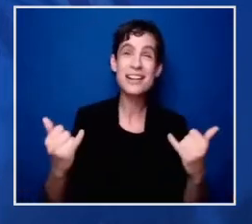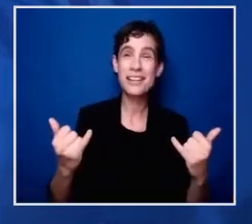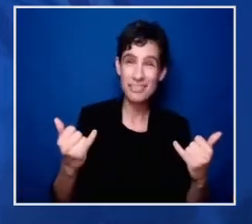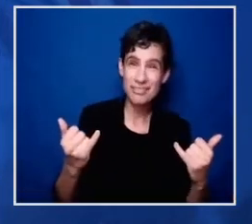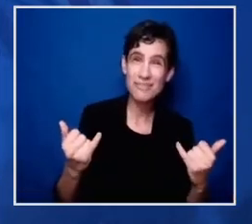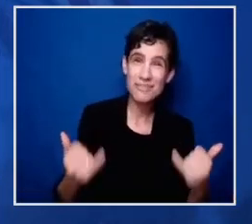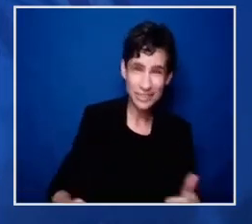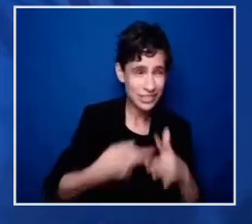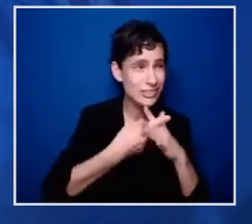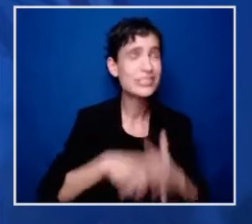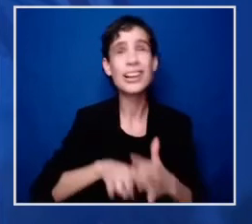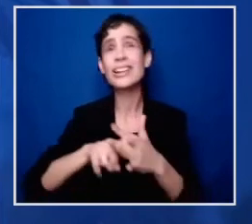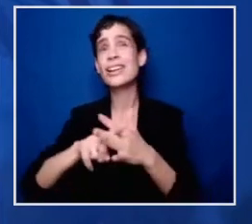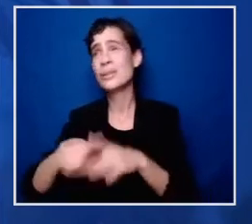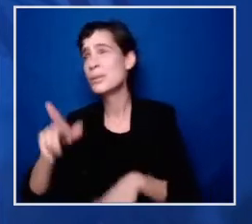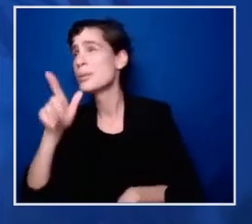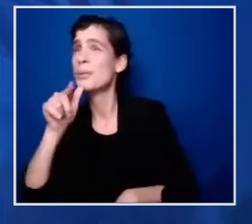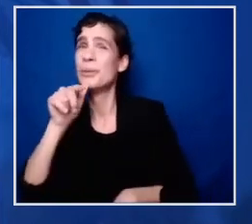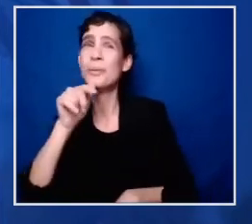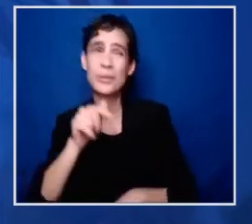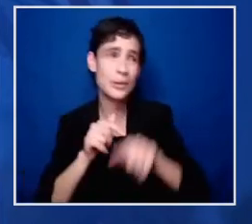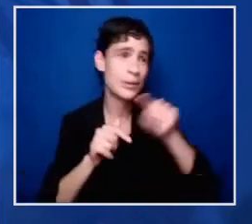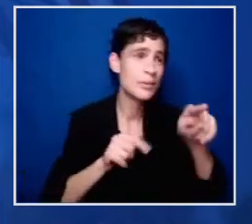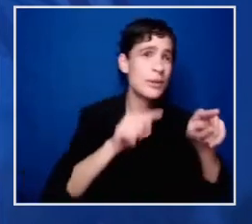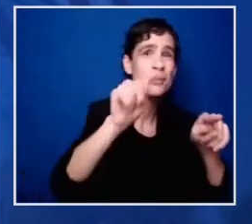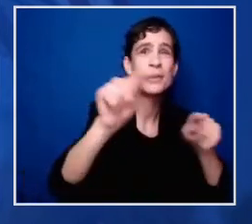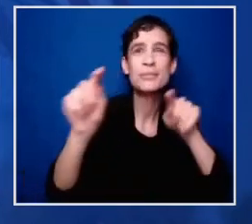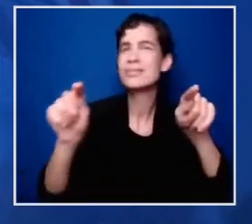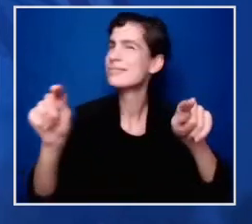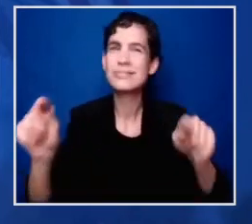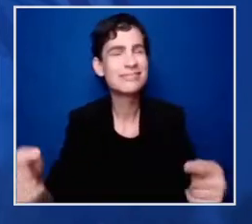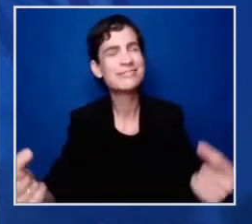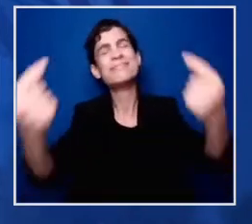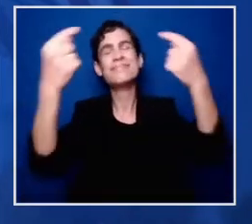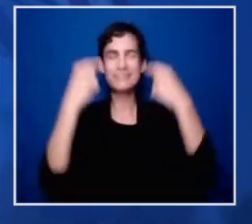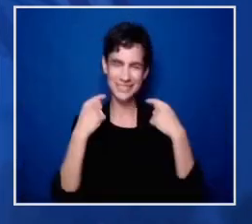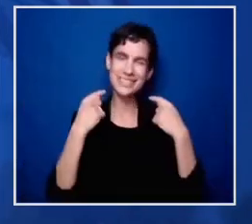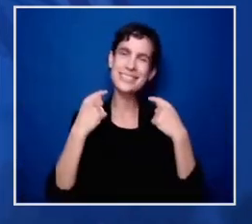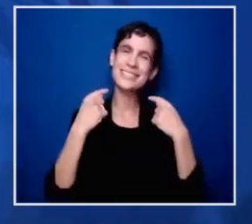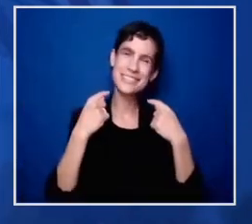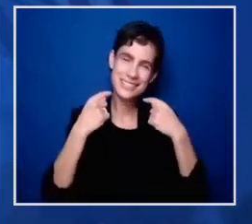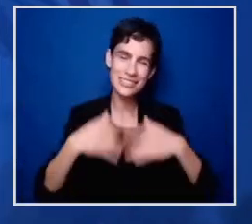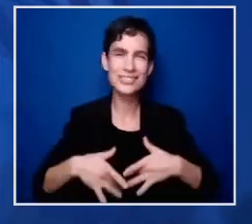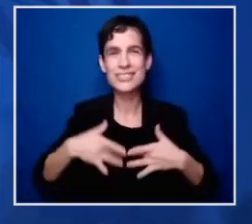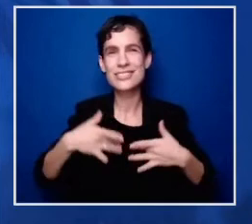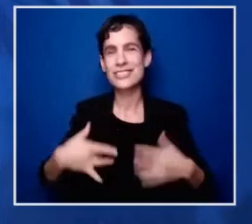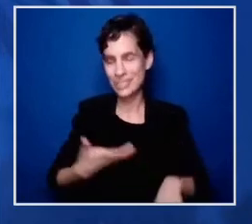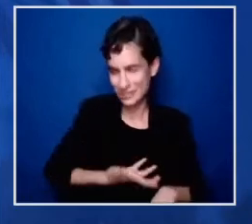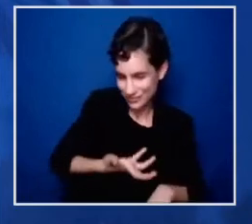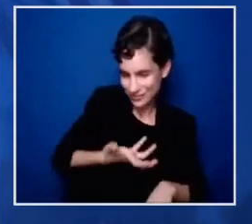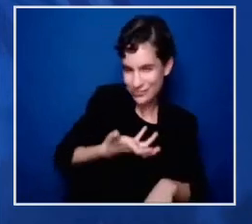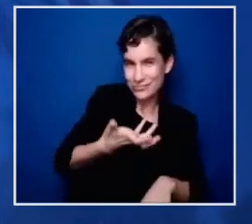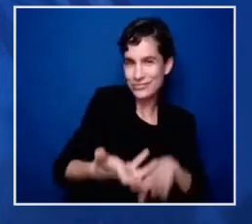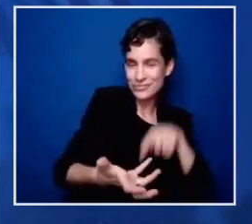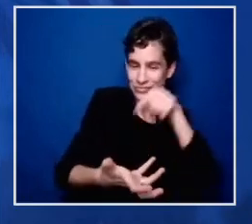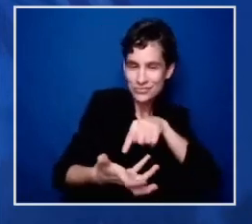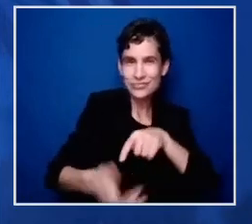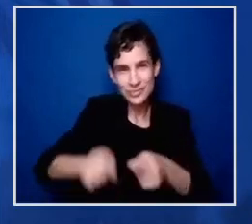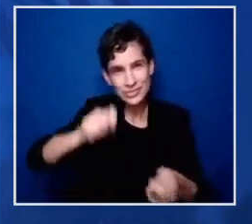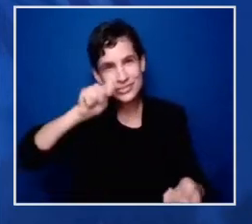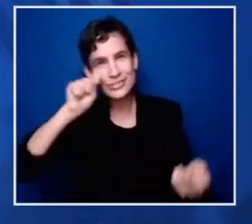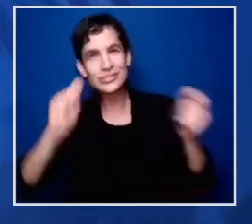the light, my own light that lights my way through the dark. I'm gonna